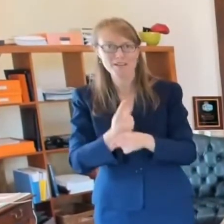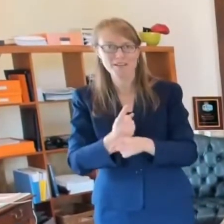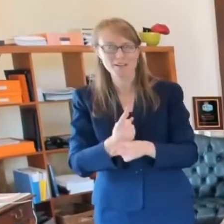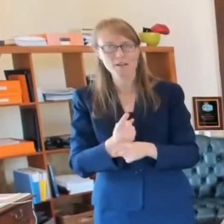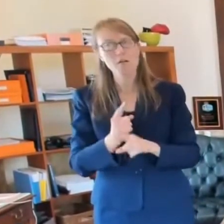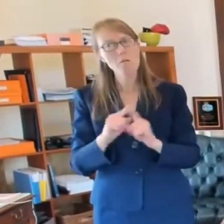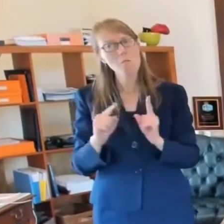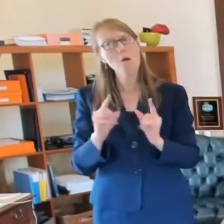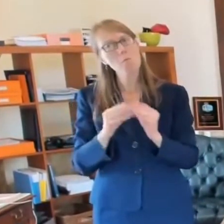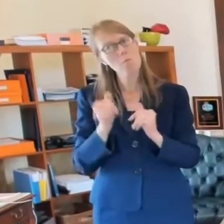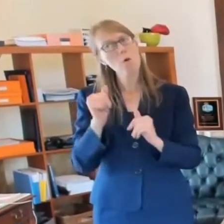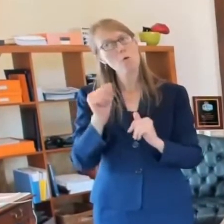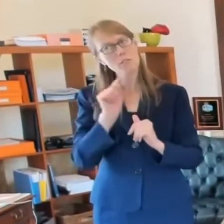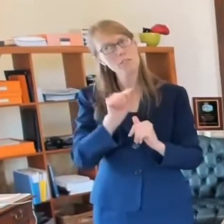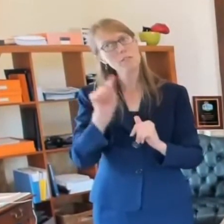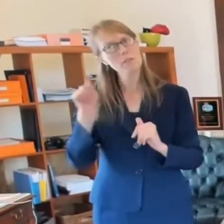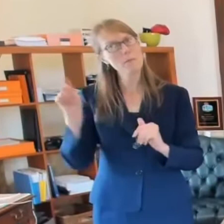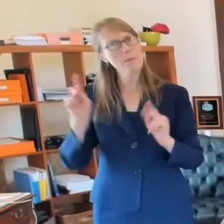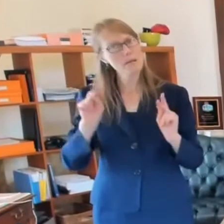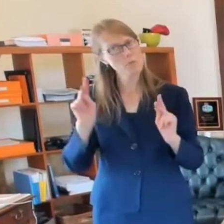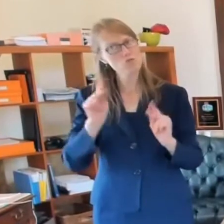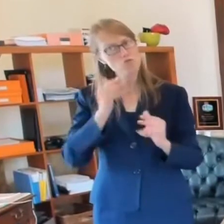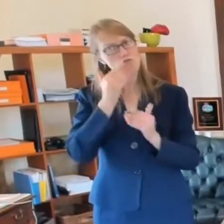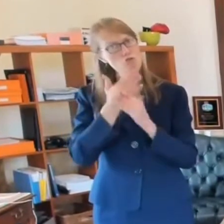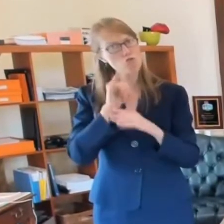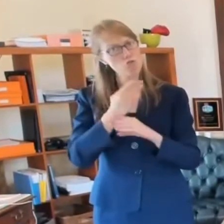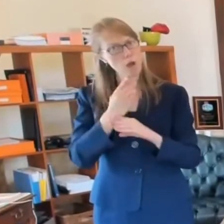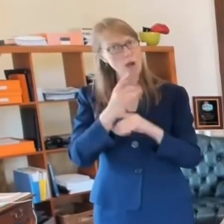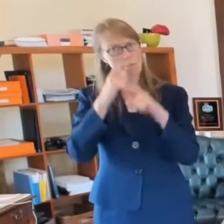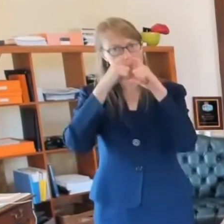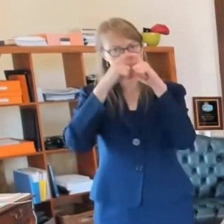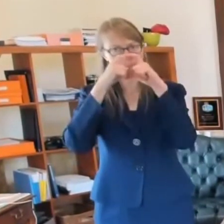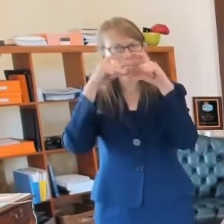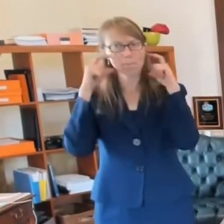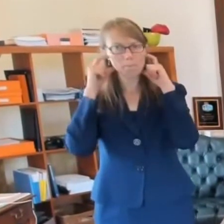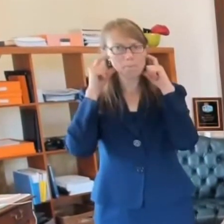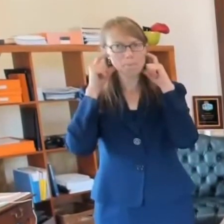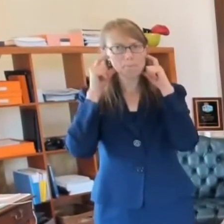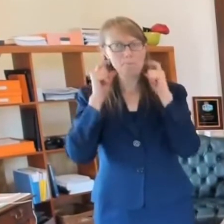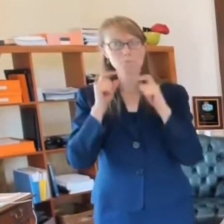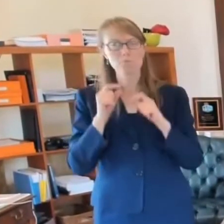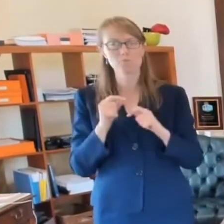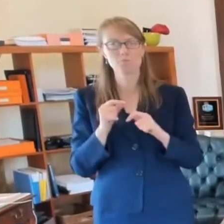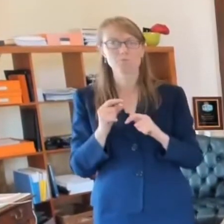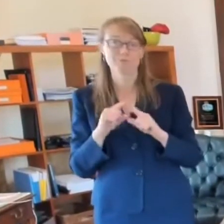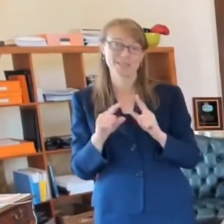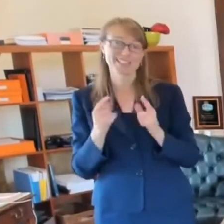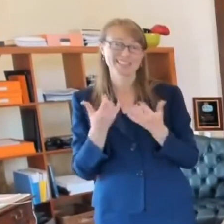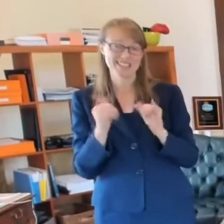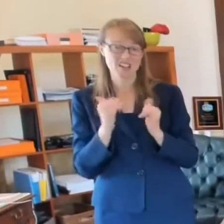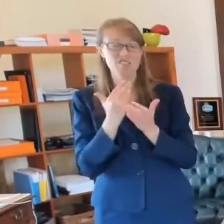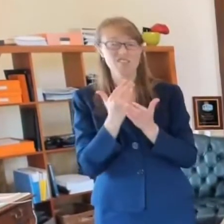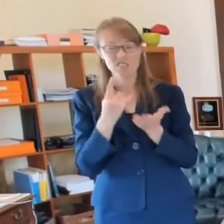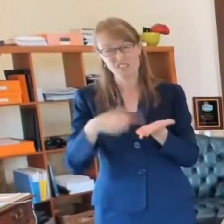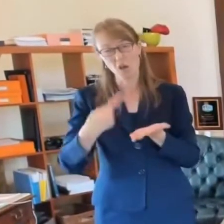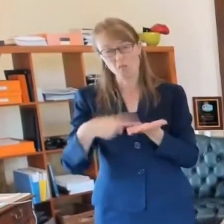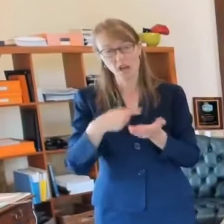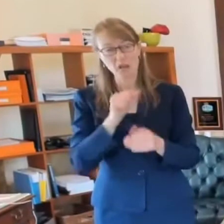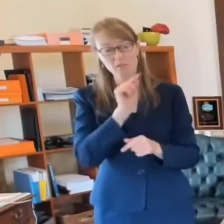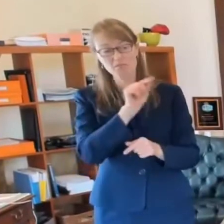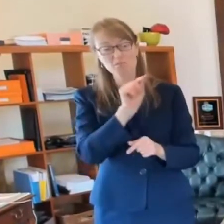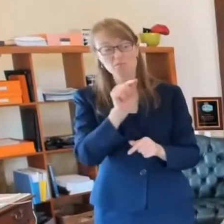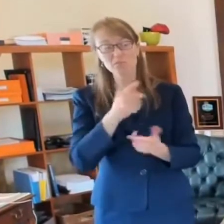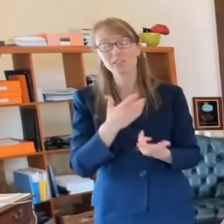are doing pretty well with it. But what we are seeing is that there are locations where people are not wearing masks, and that, so we're taking